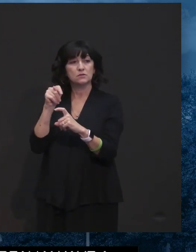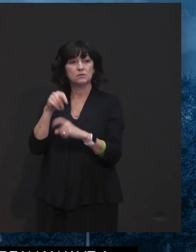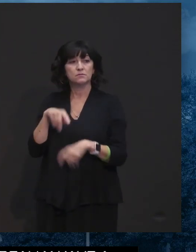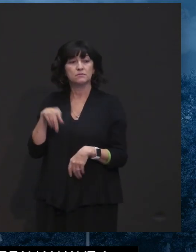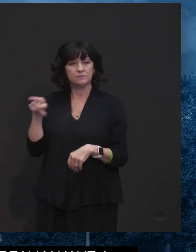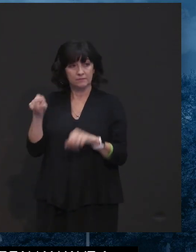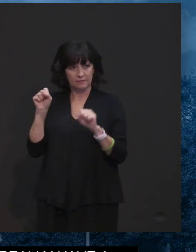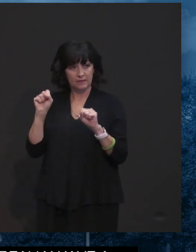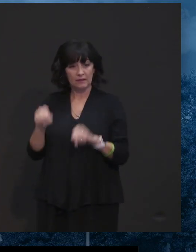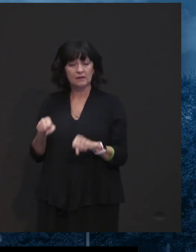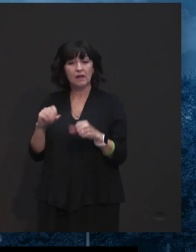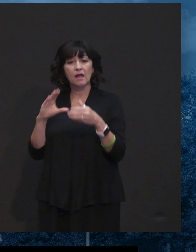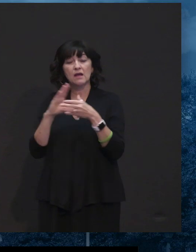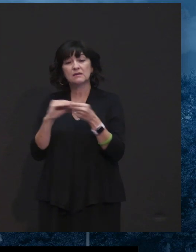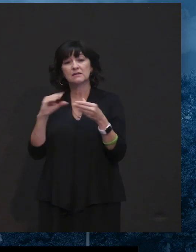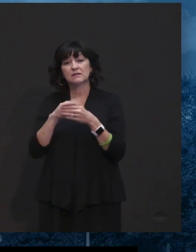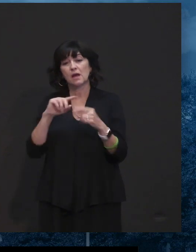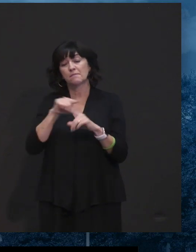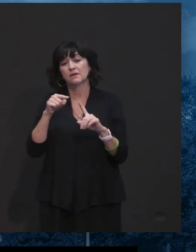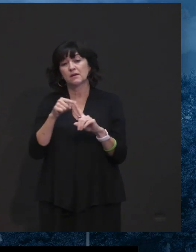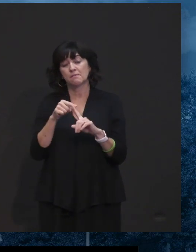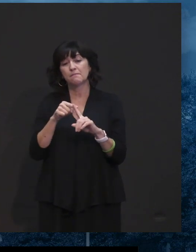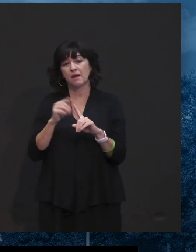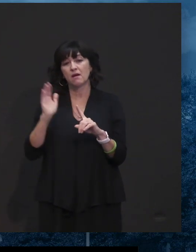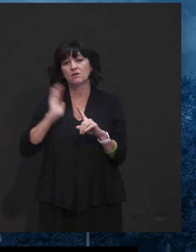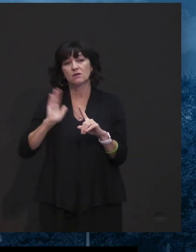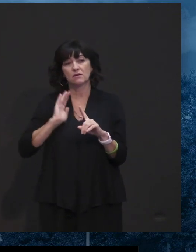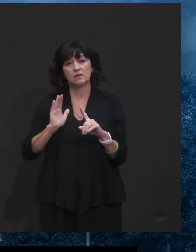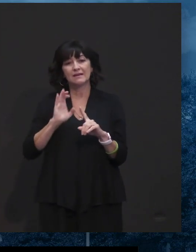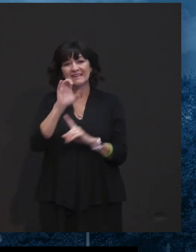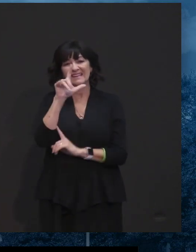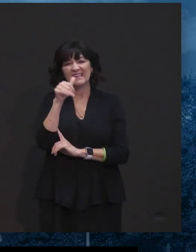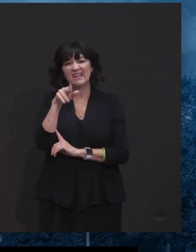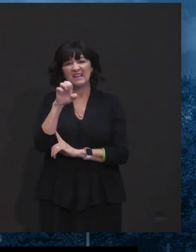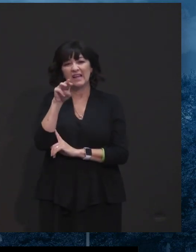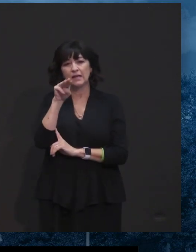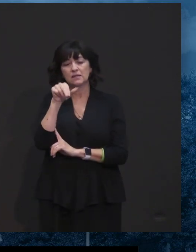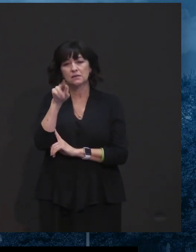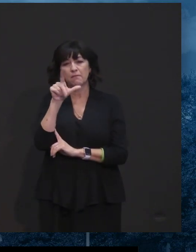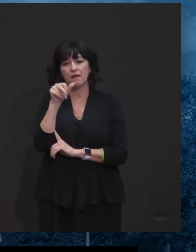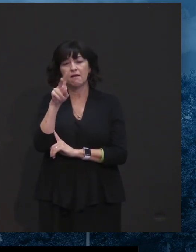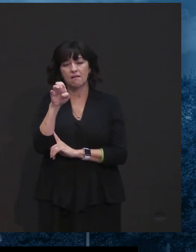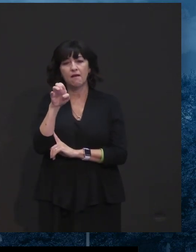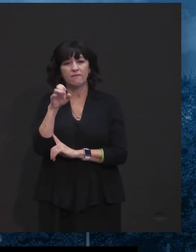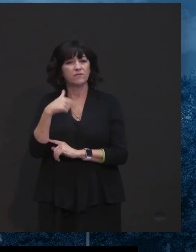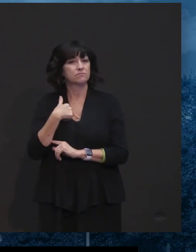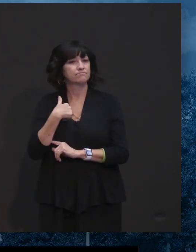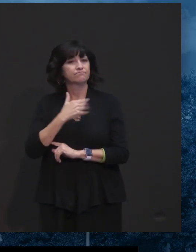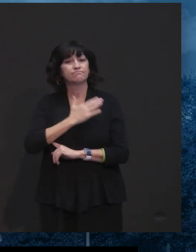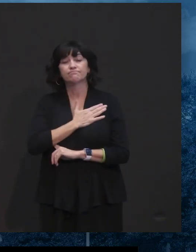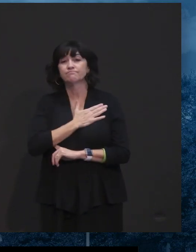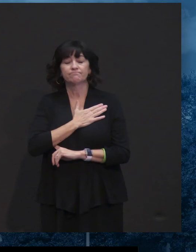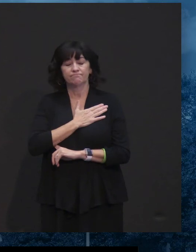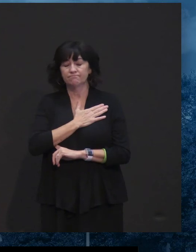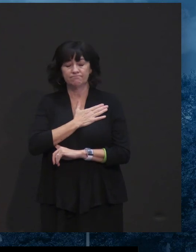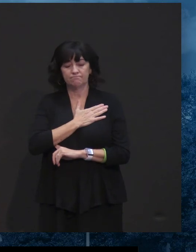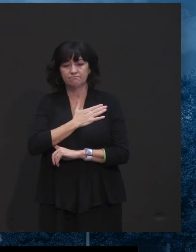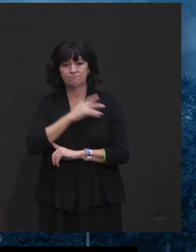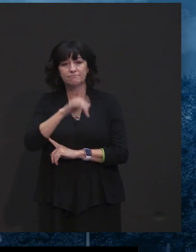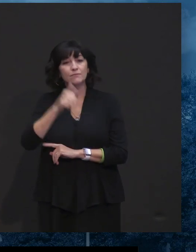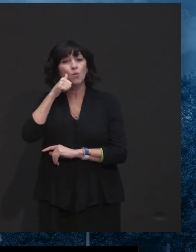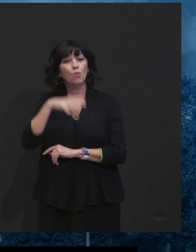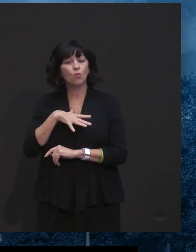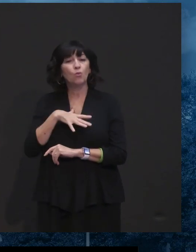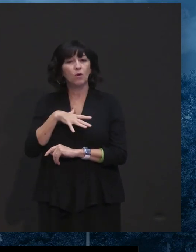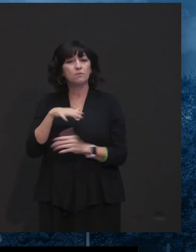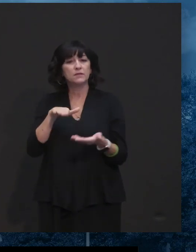Manlove? My heart was broken when I heard yesterday. Elaine was just simply